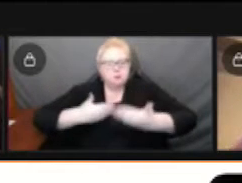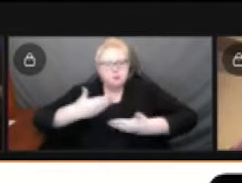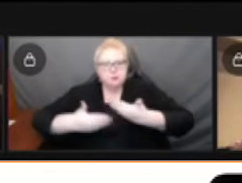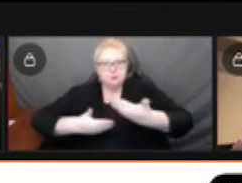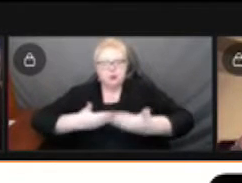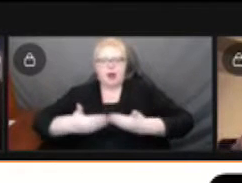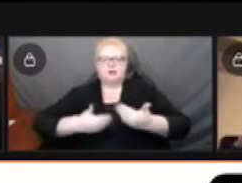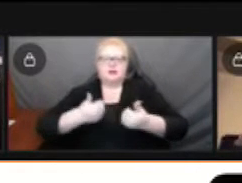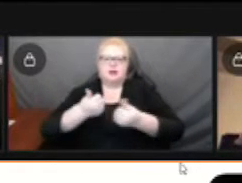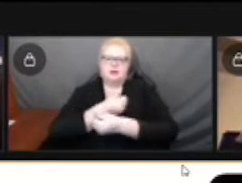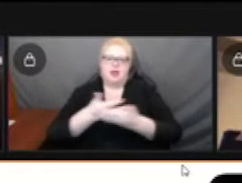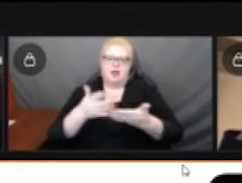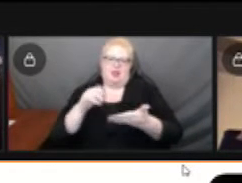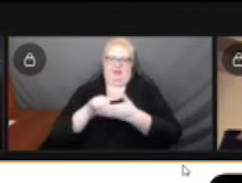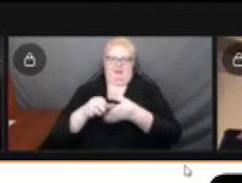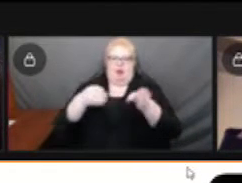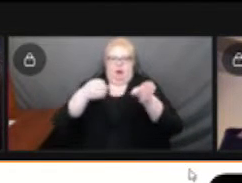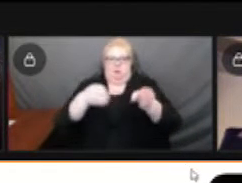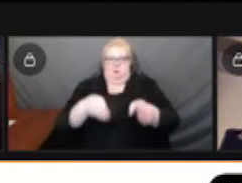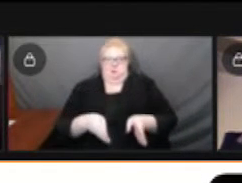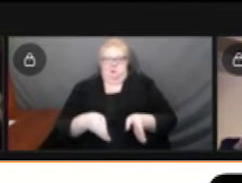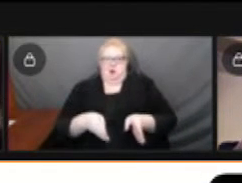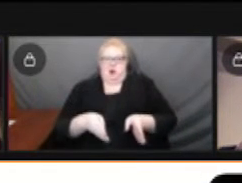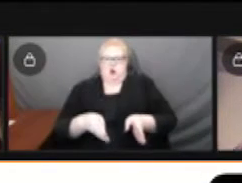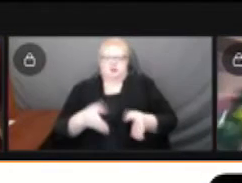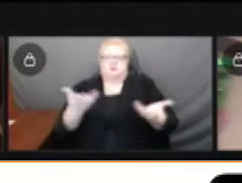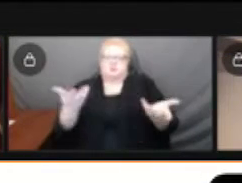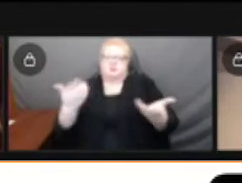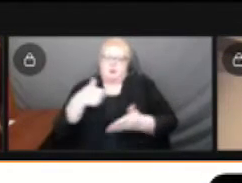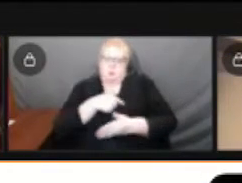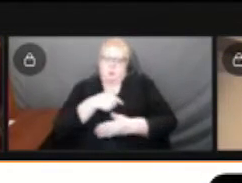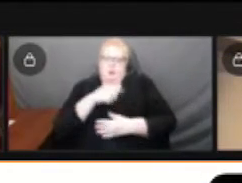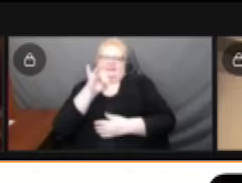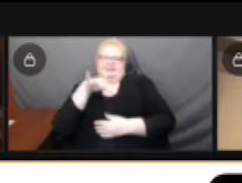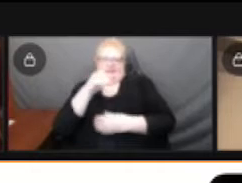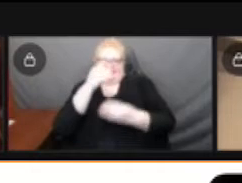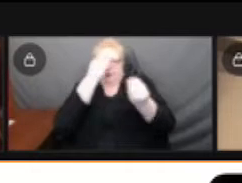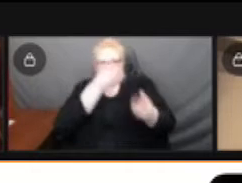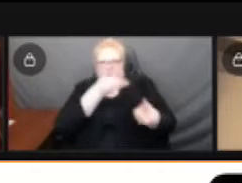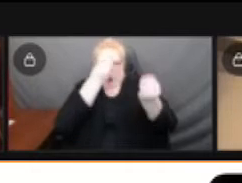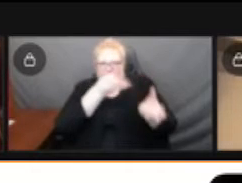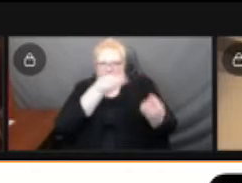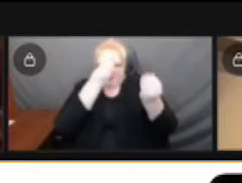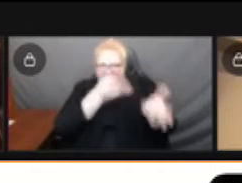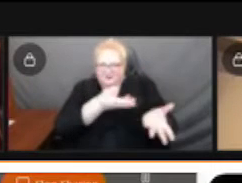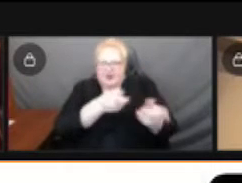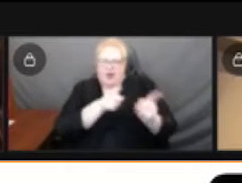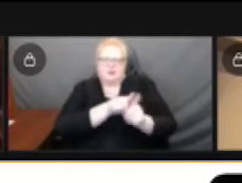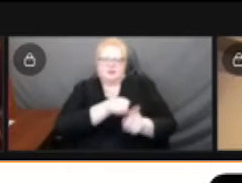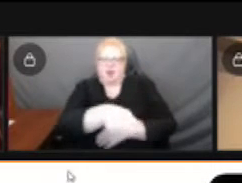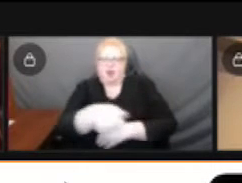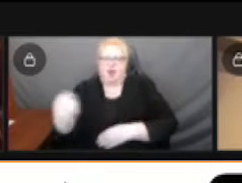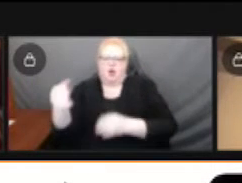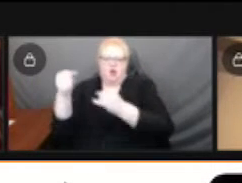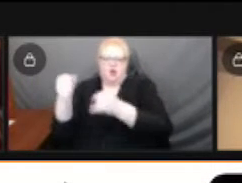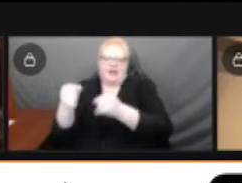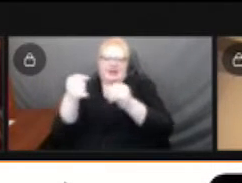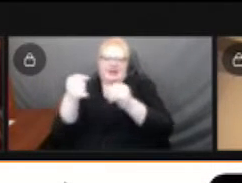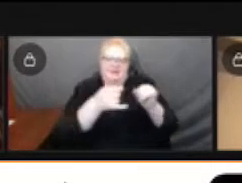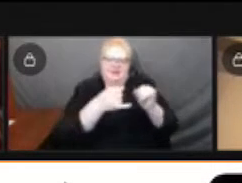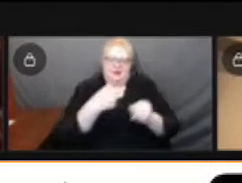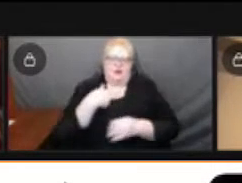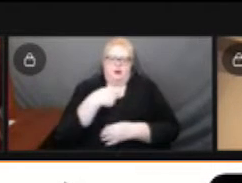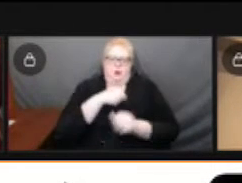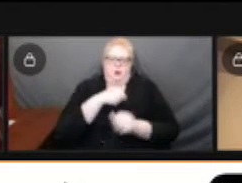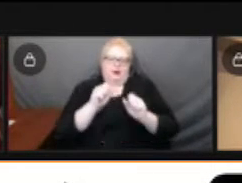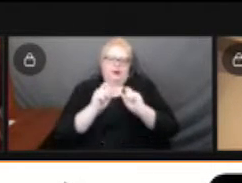person, obviously, they're duly notified, as all these other individuals were. So, we can talk to Ms.